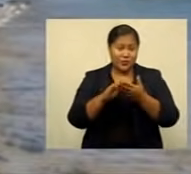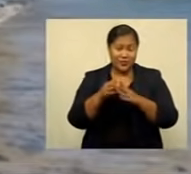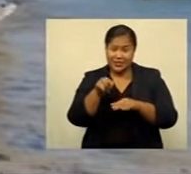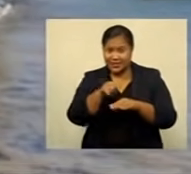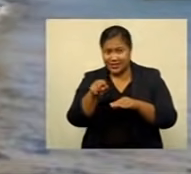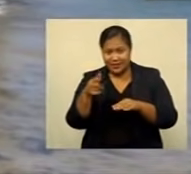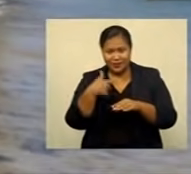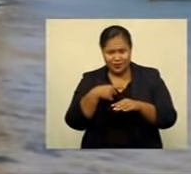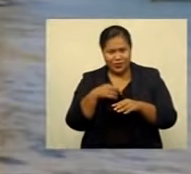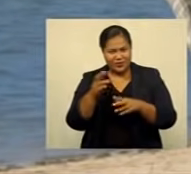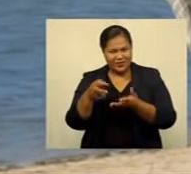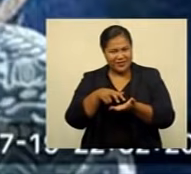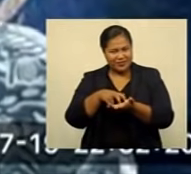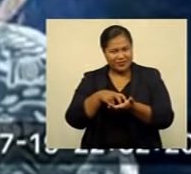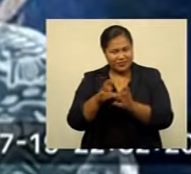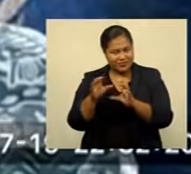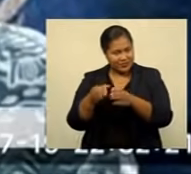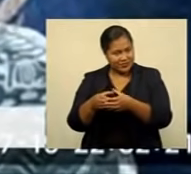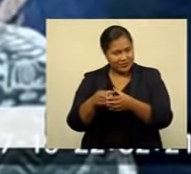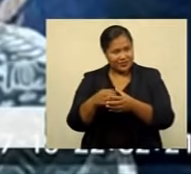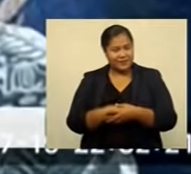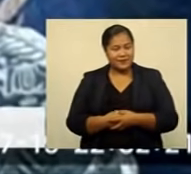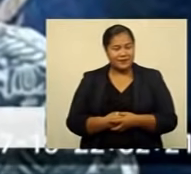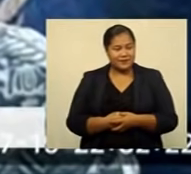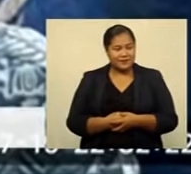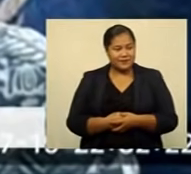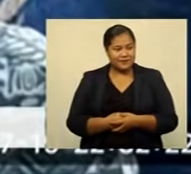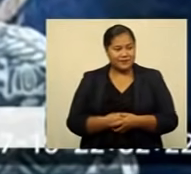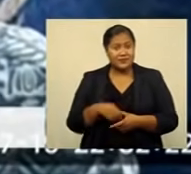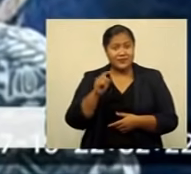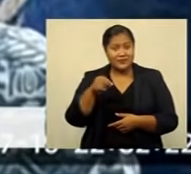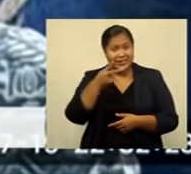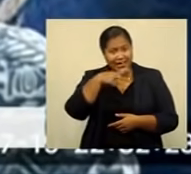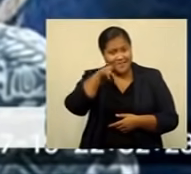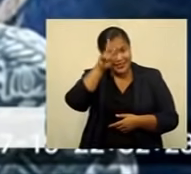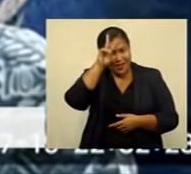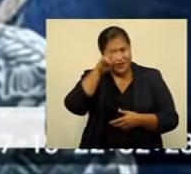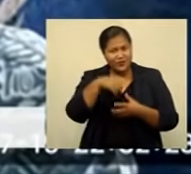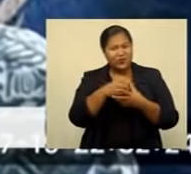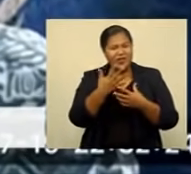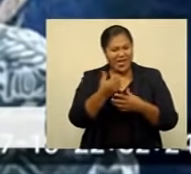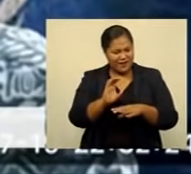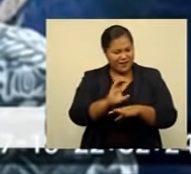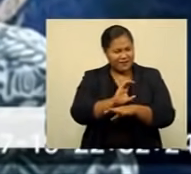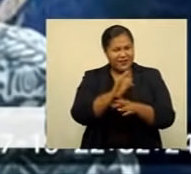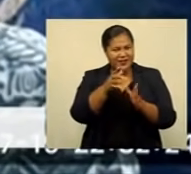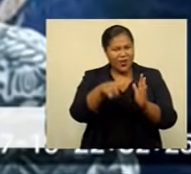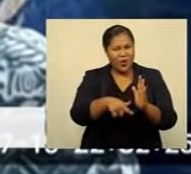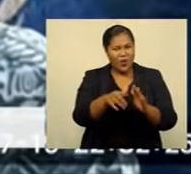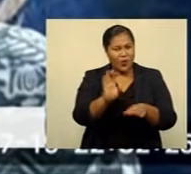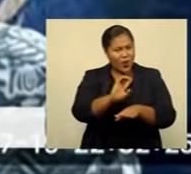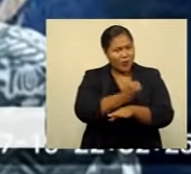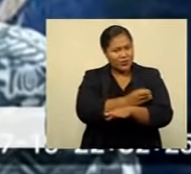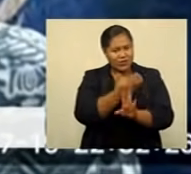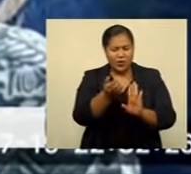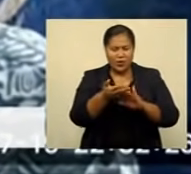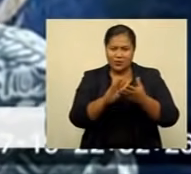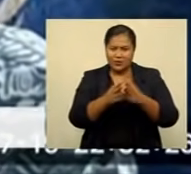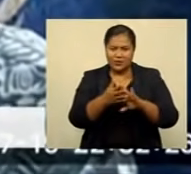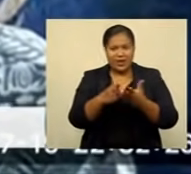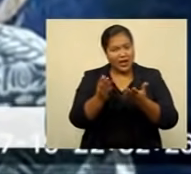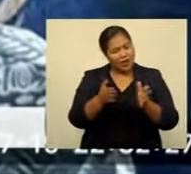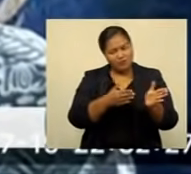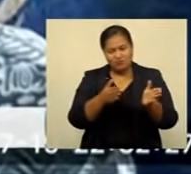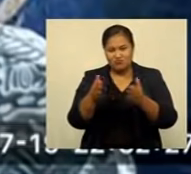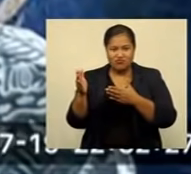face of these vulnerabilities. In Kandau, some low-lying coastal communities have already been moved to higher